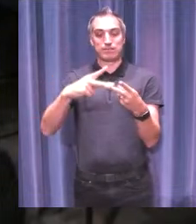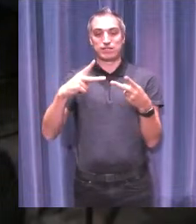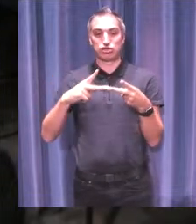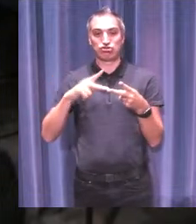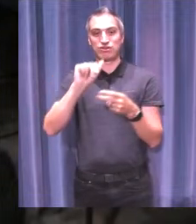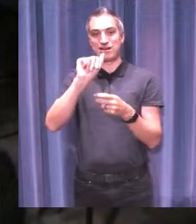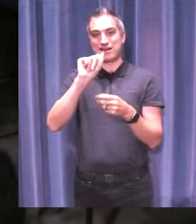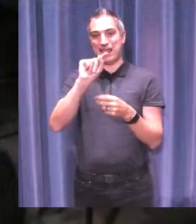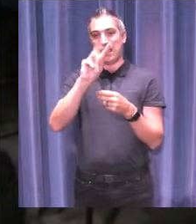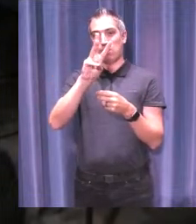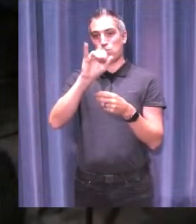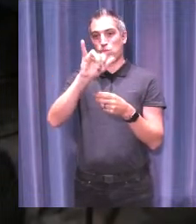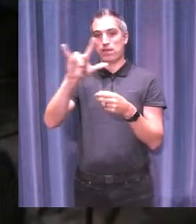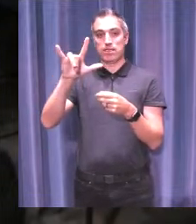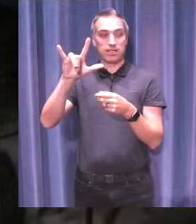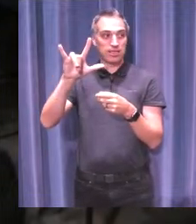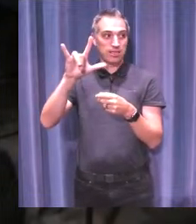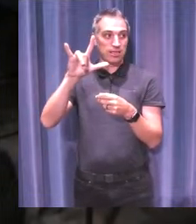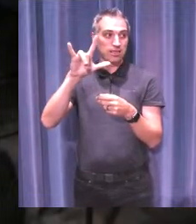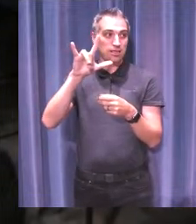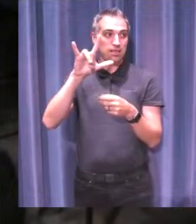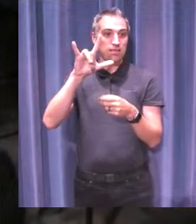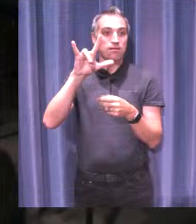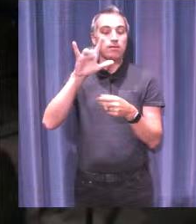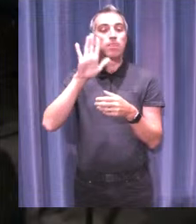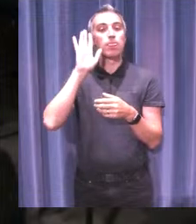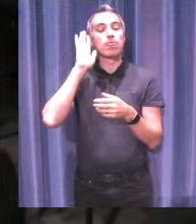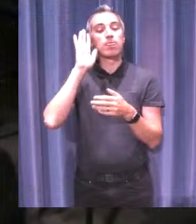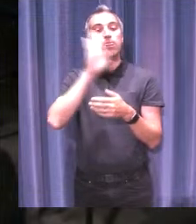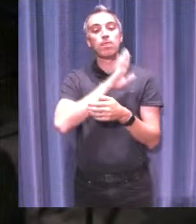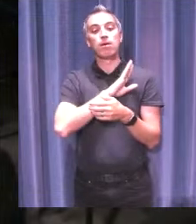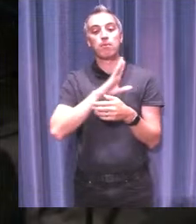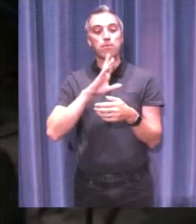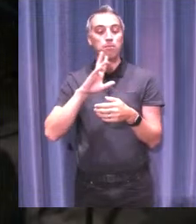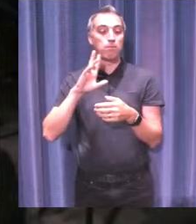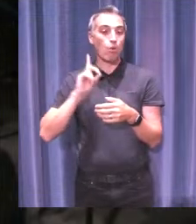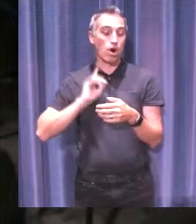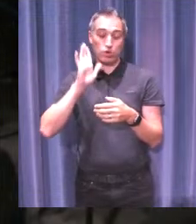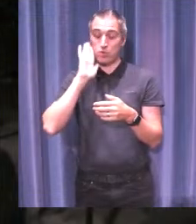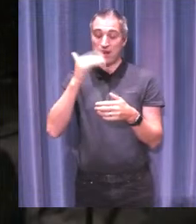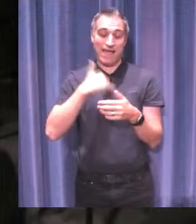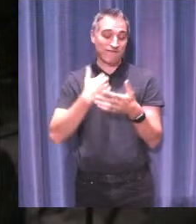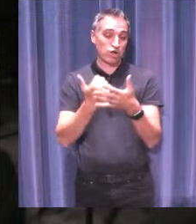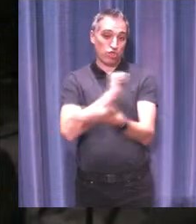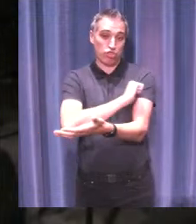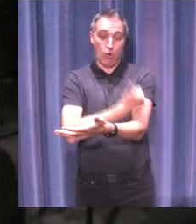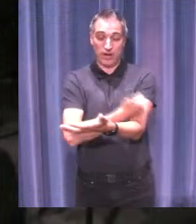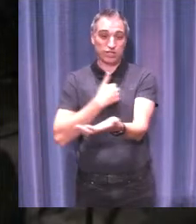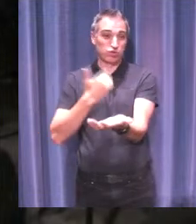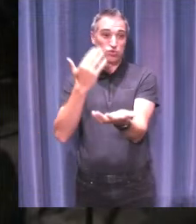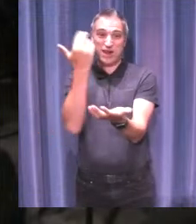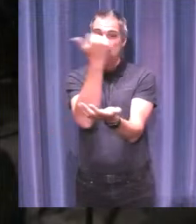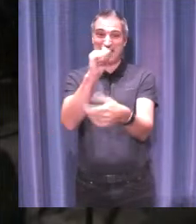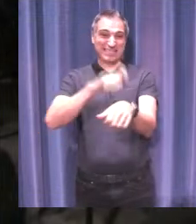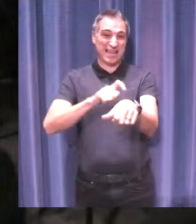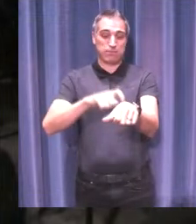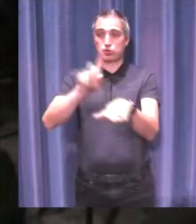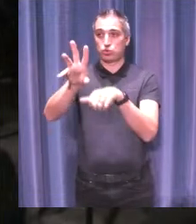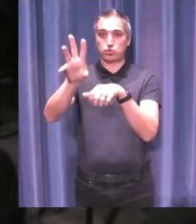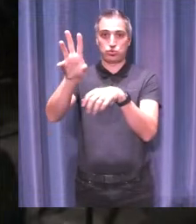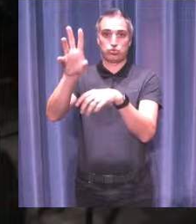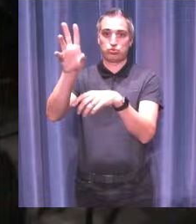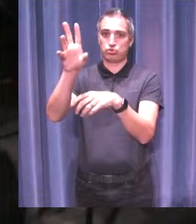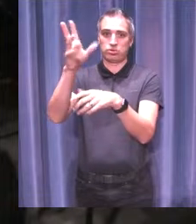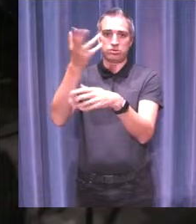at will, meaning that the board would have full authority at any time to remove this person, and especially